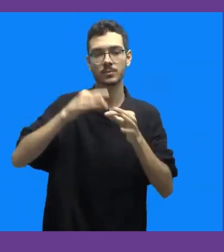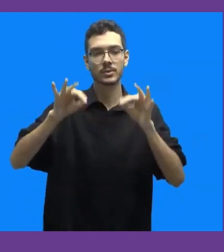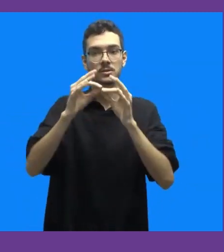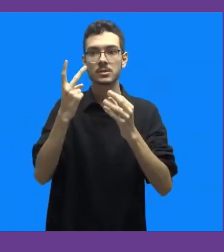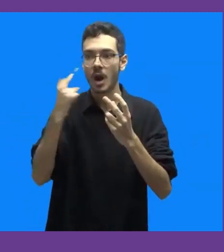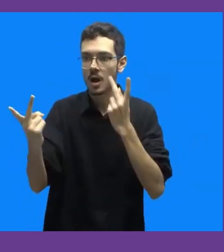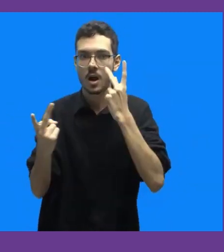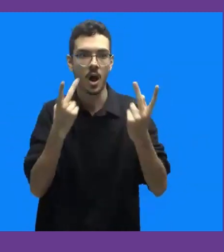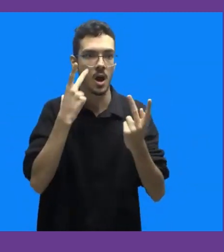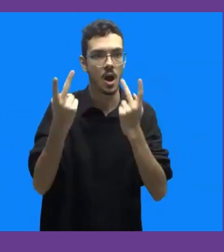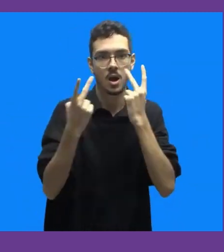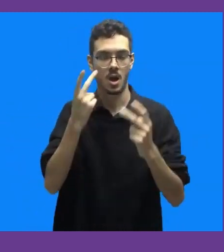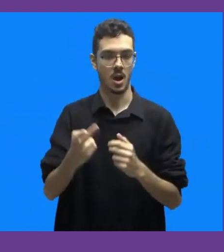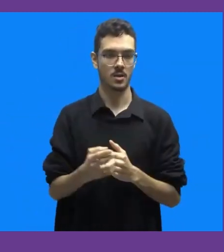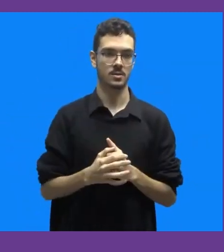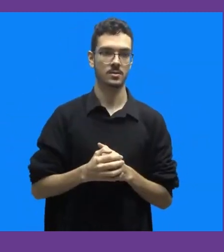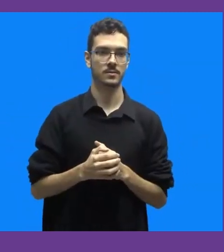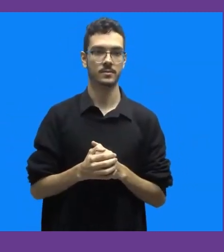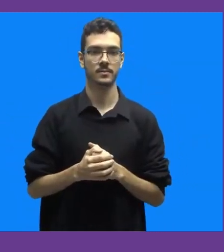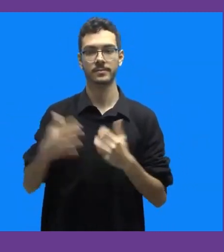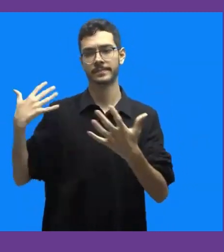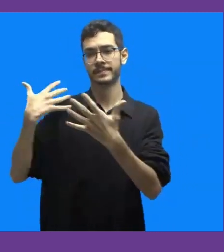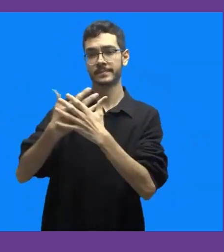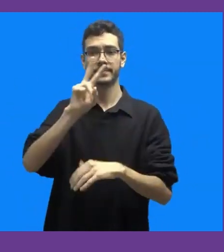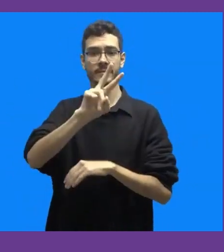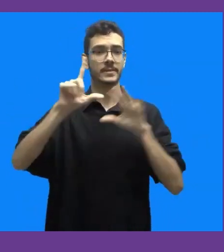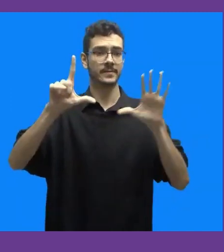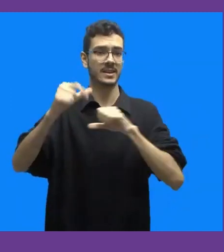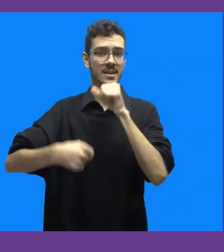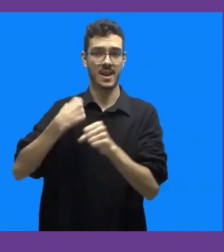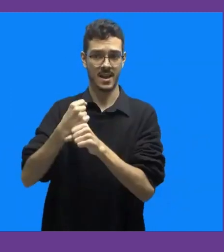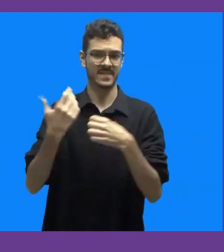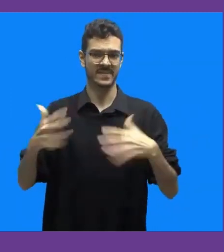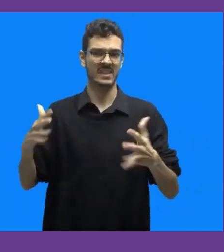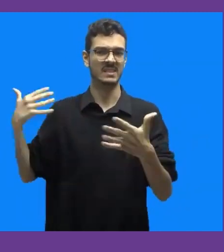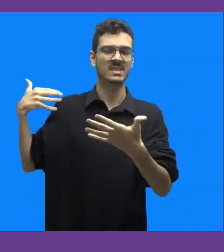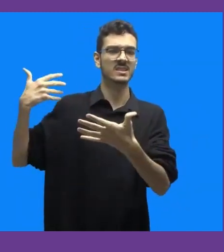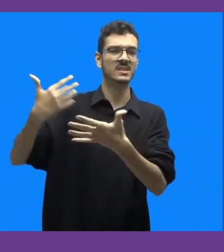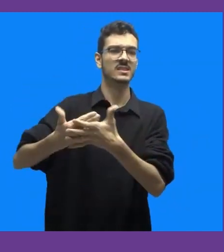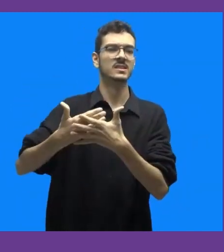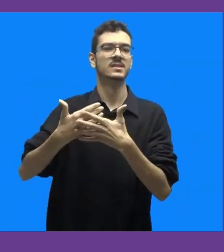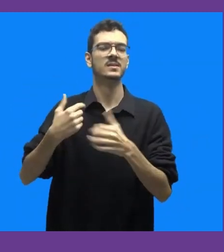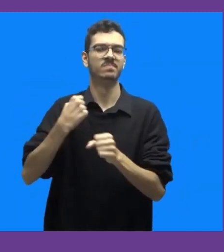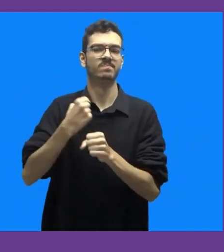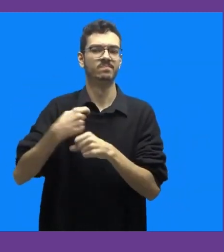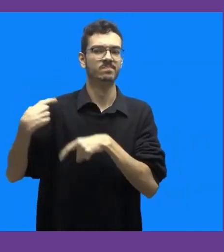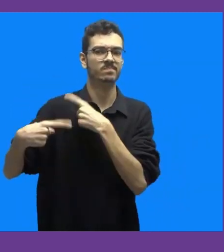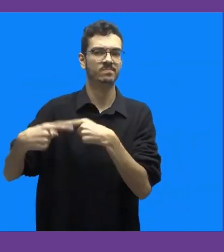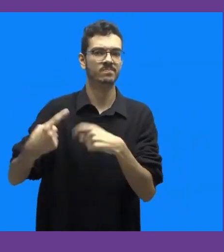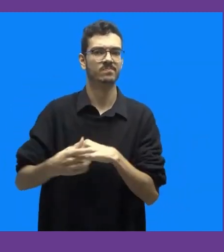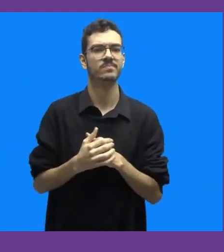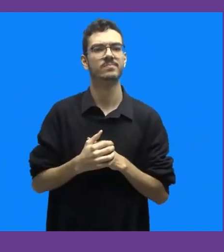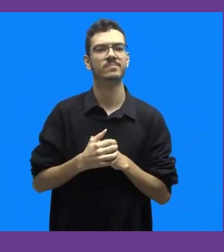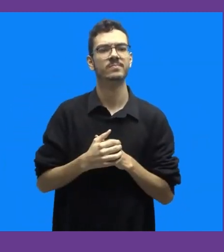years, or I could answer all the questions, but instead I chose to give the questions to all these